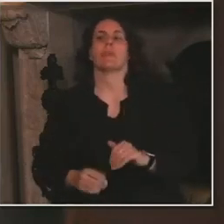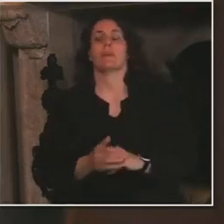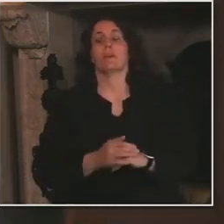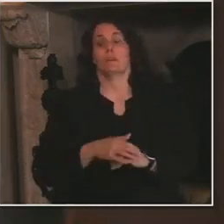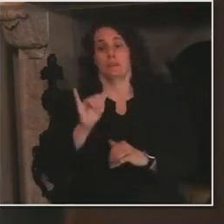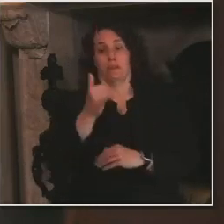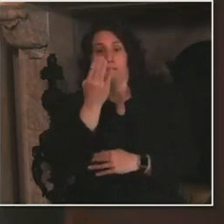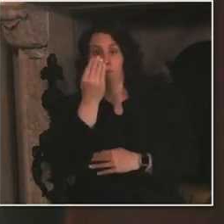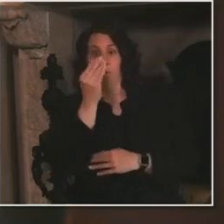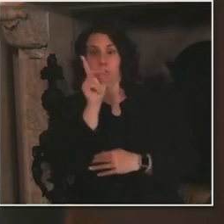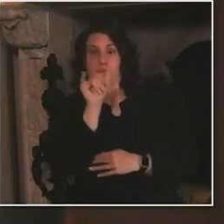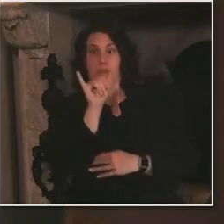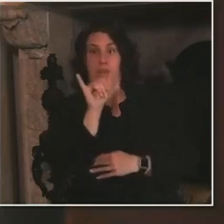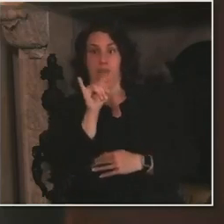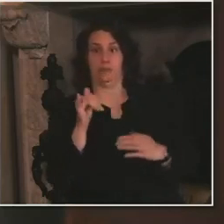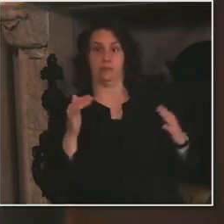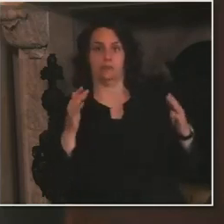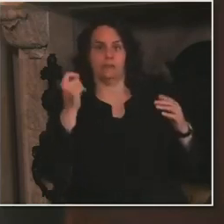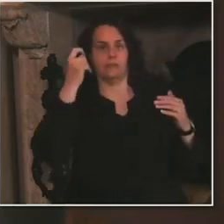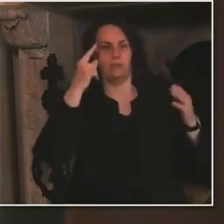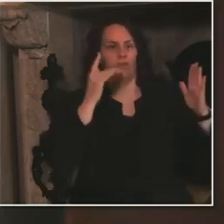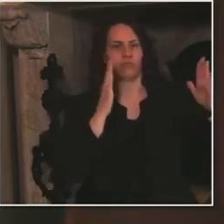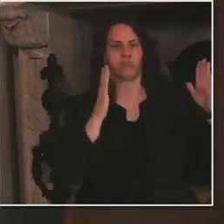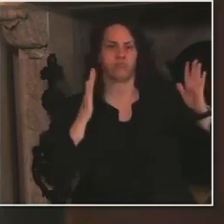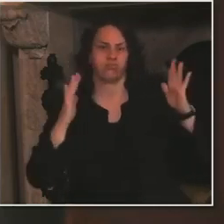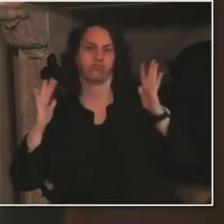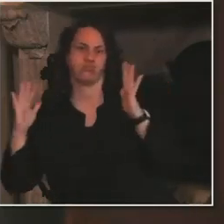Dr. Westergaard talked about,